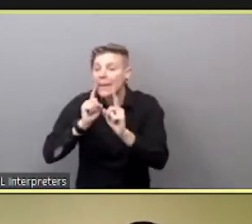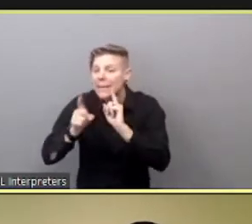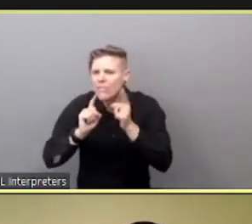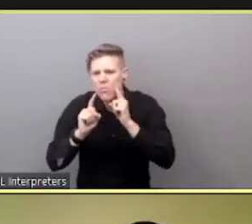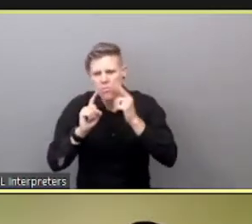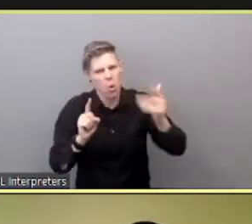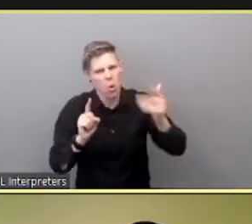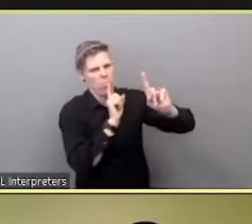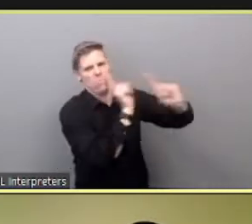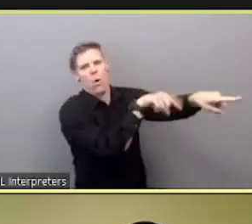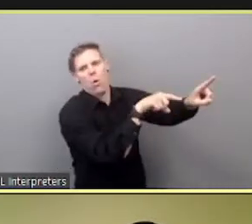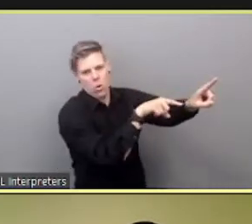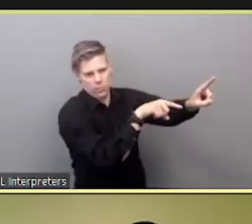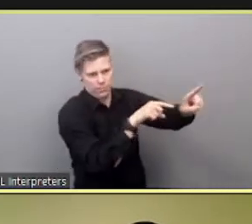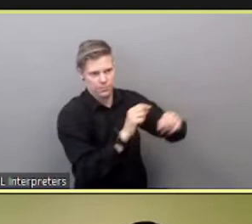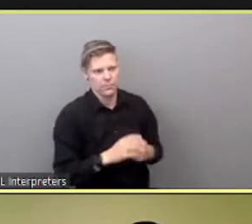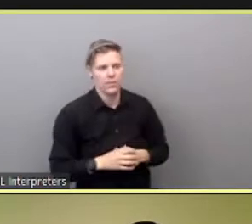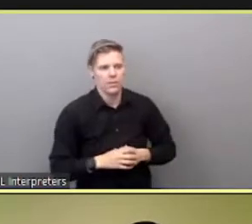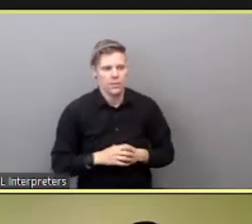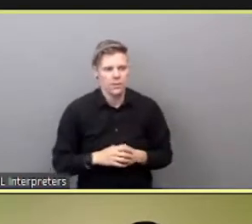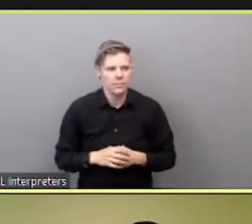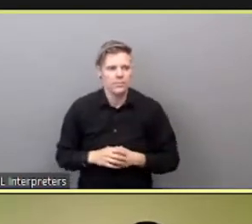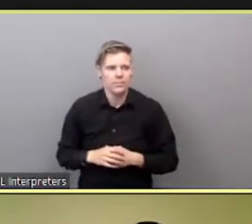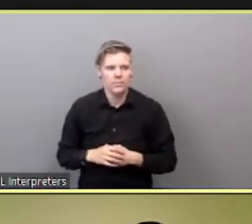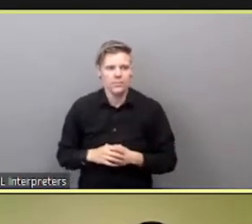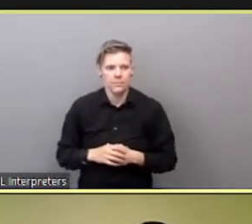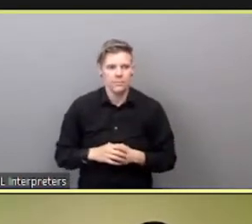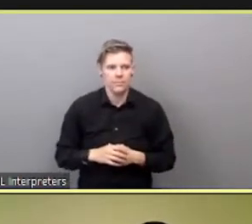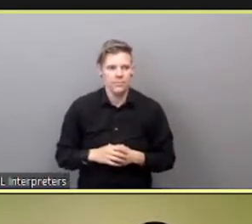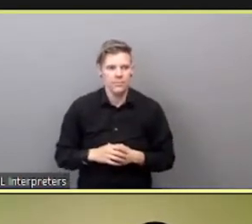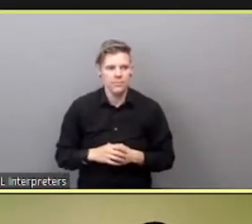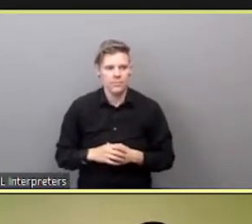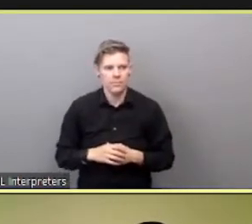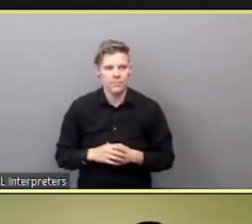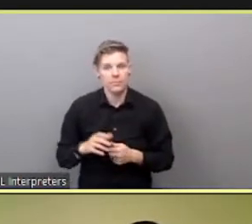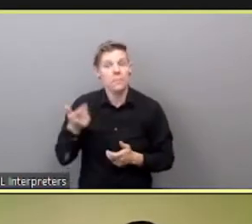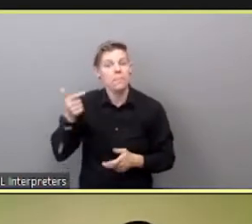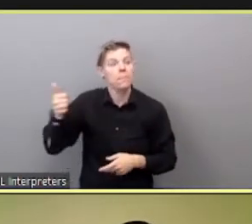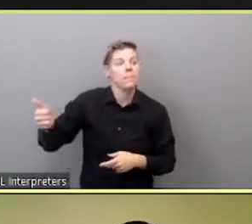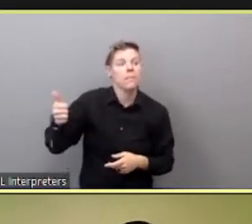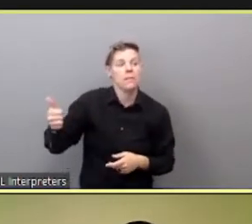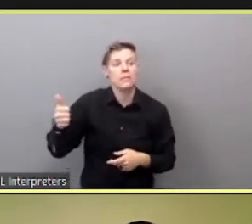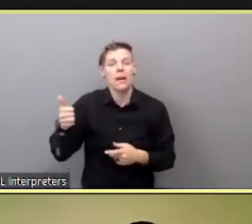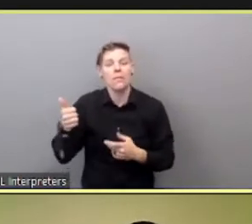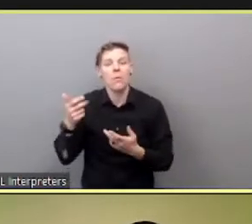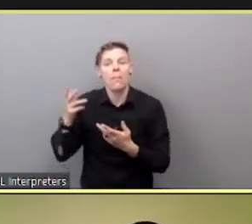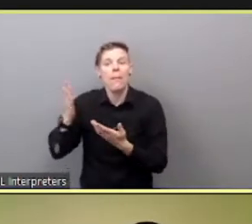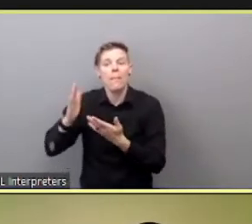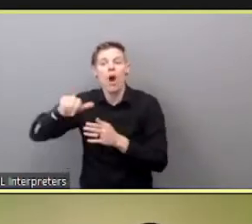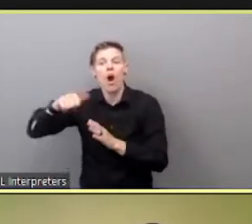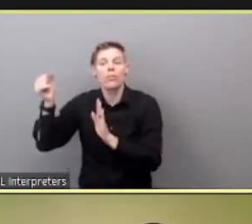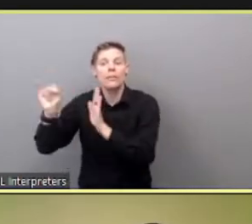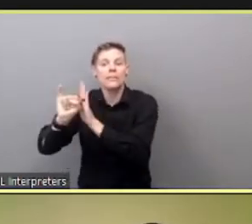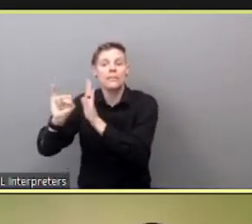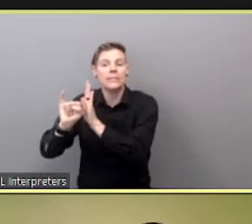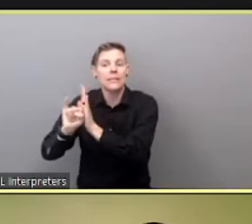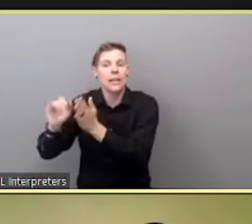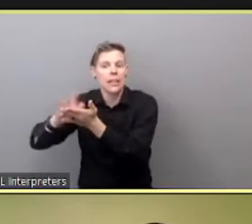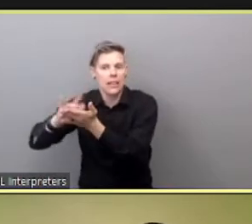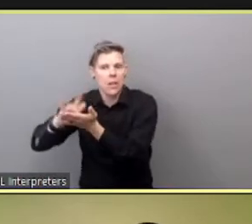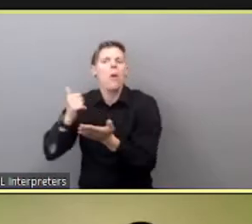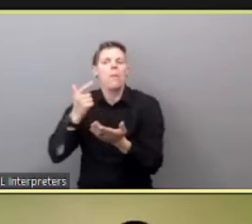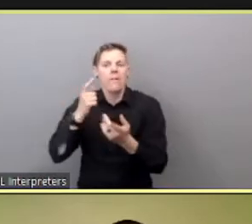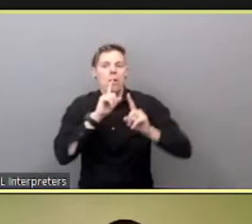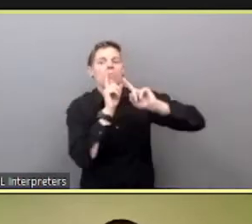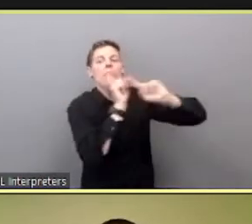wages, or individuals who are victims of, or who are using identity theft as the tactic for obtaining